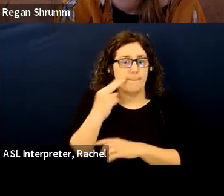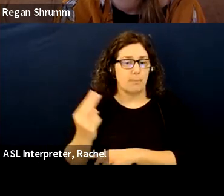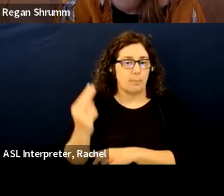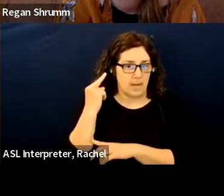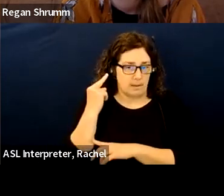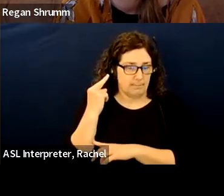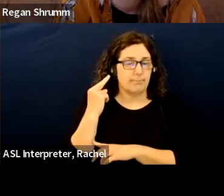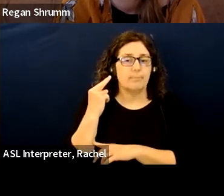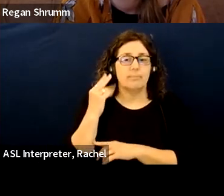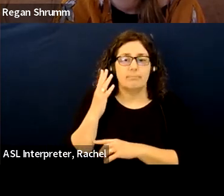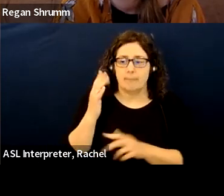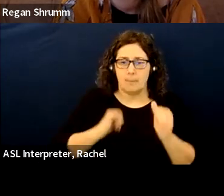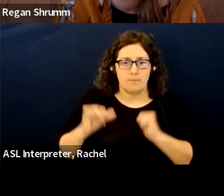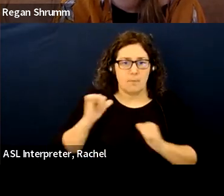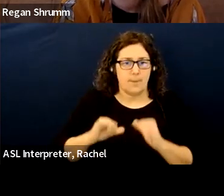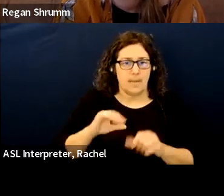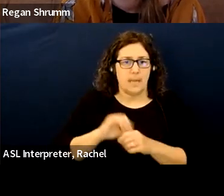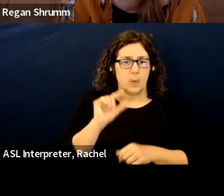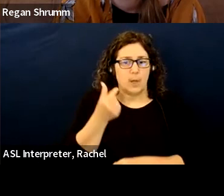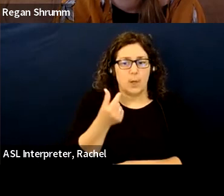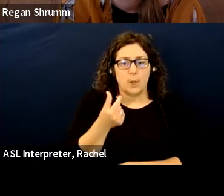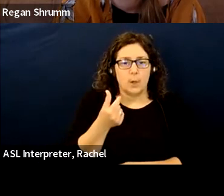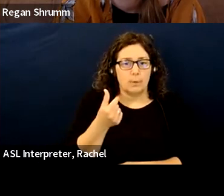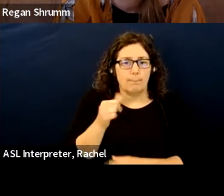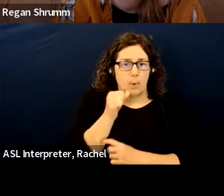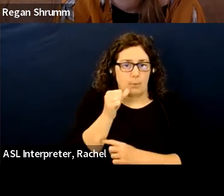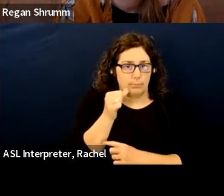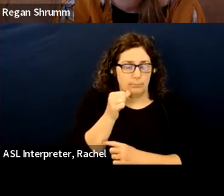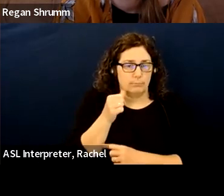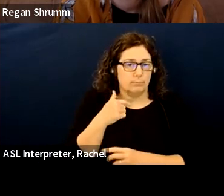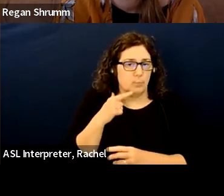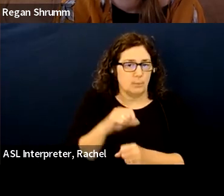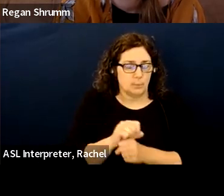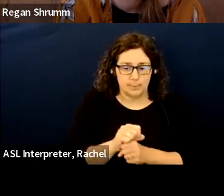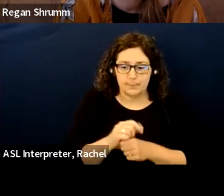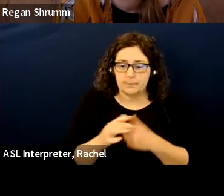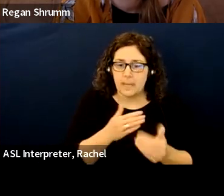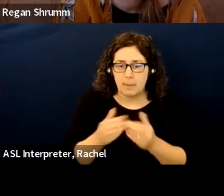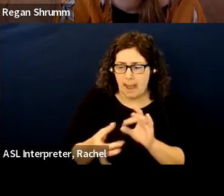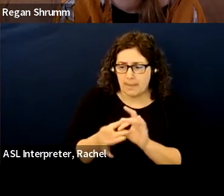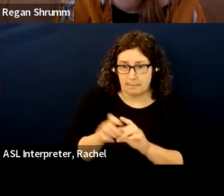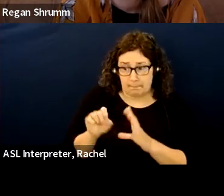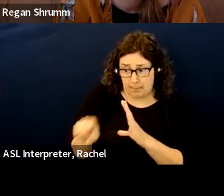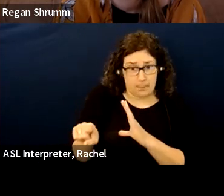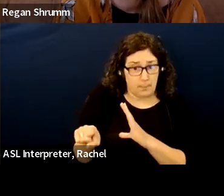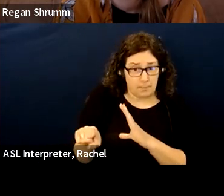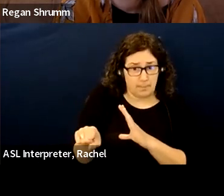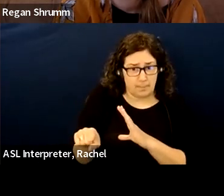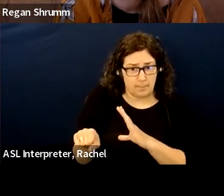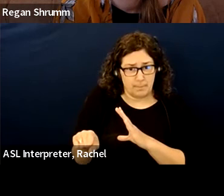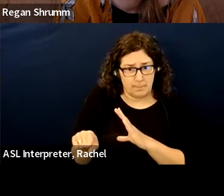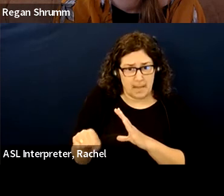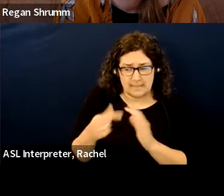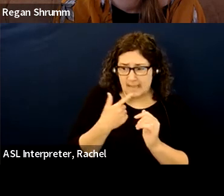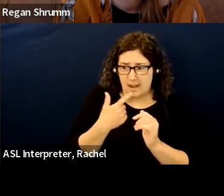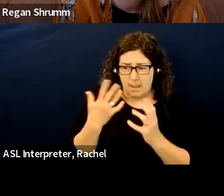written. And he performed it in a queer cabaret that I was curating. And I messaged him after the cabaret and I said, I think that this